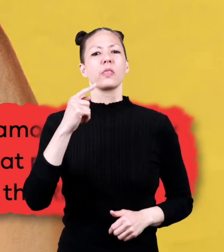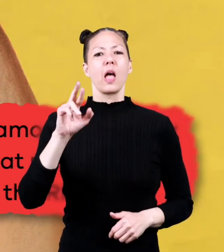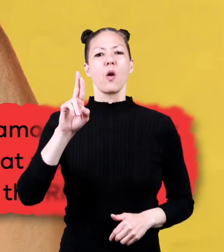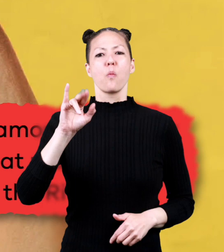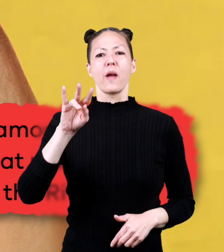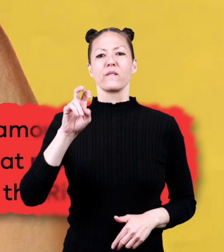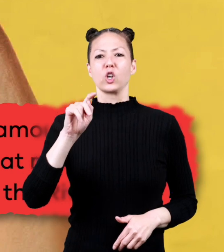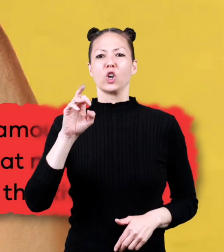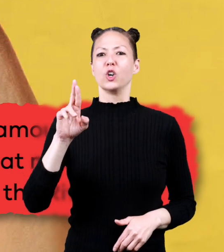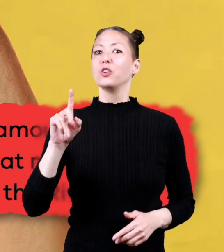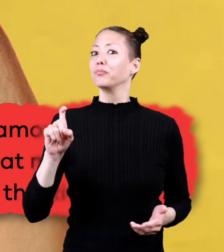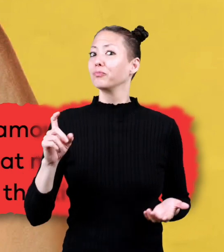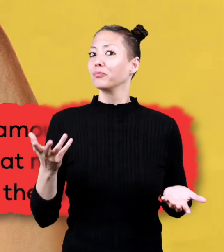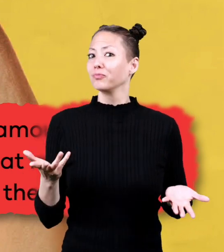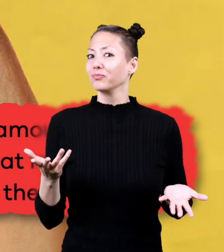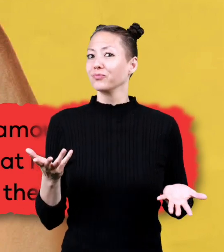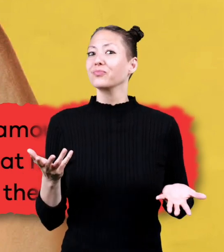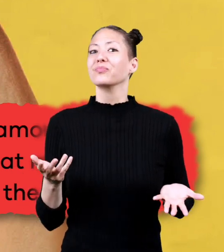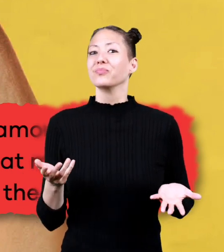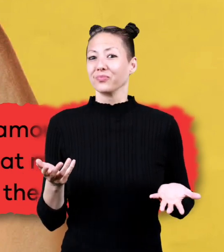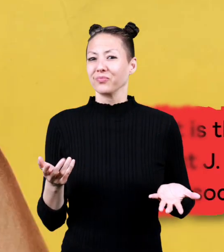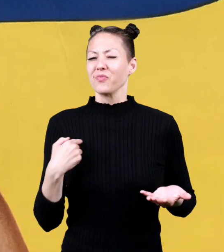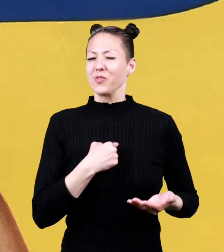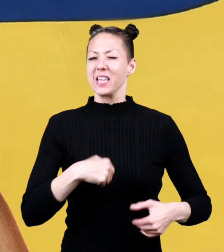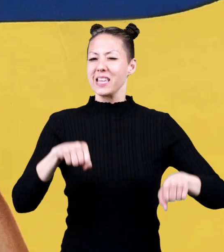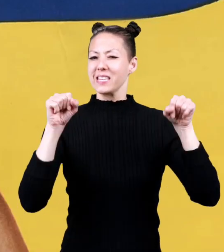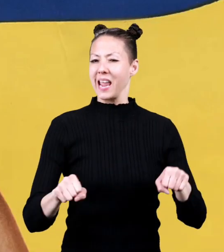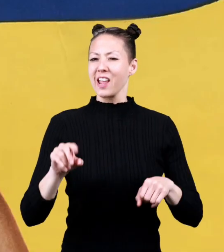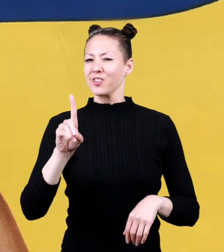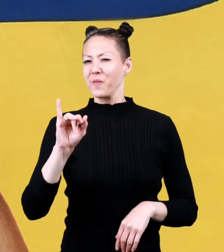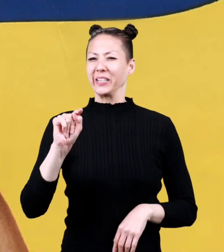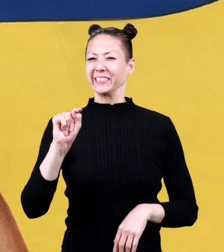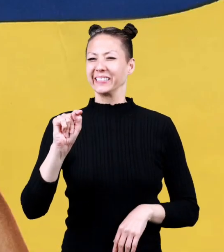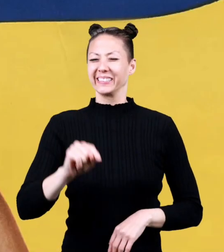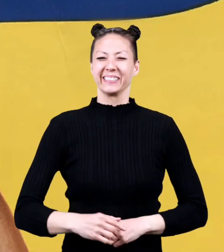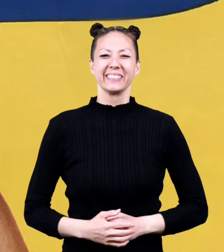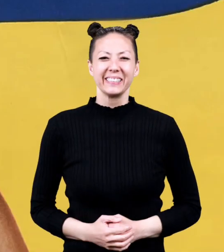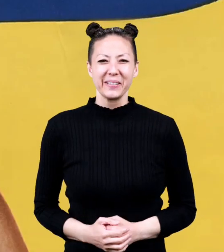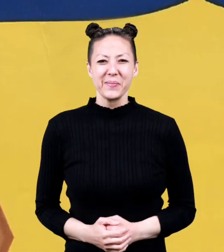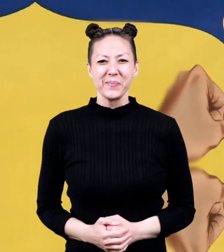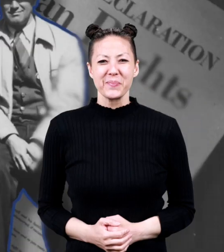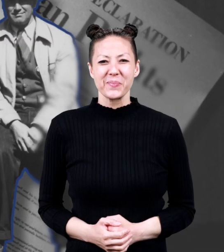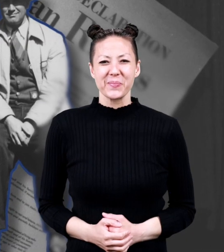associated with Rosie the Riveter? We can do it.